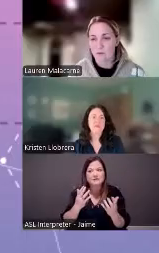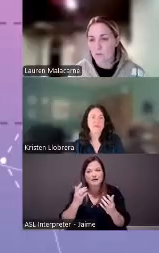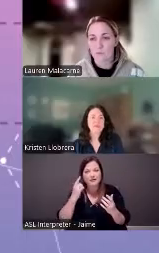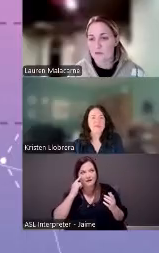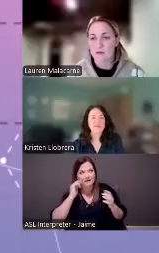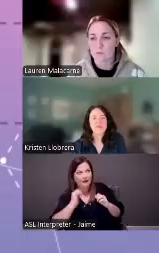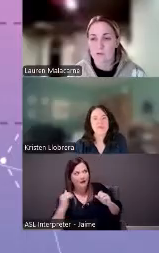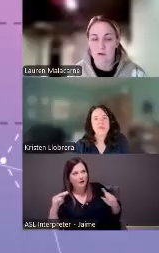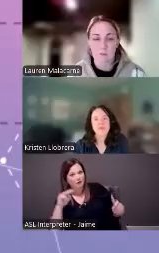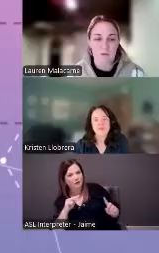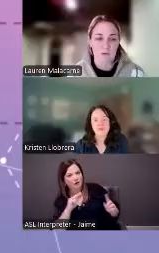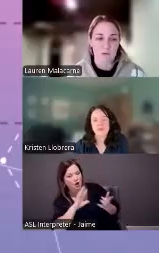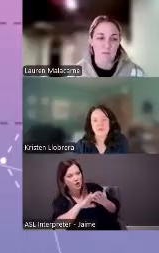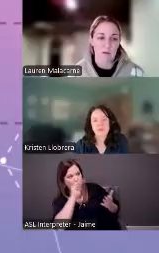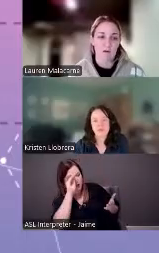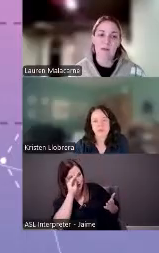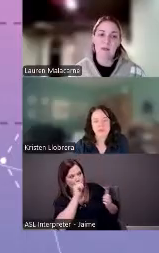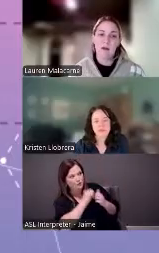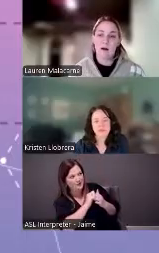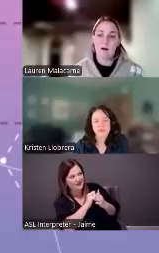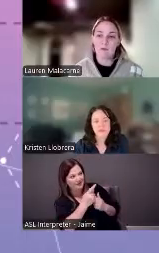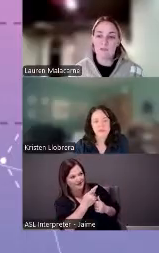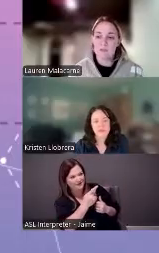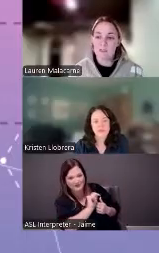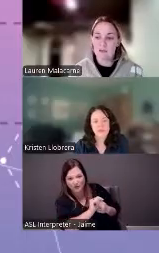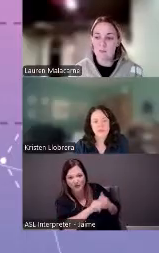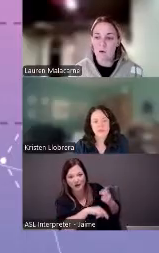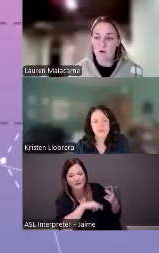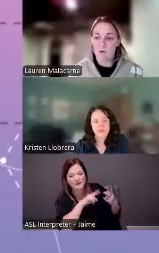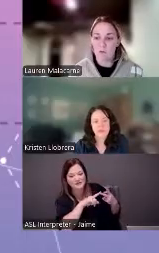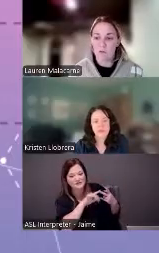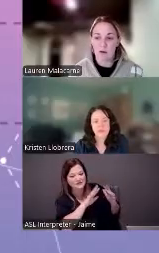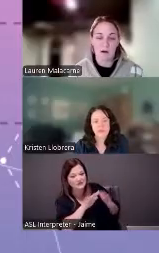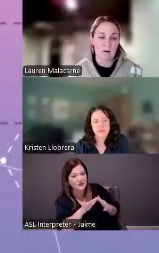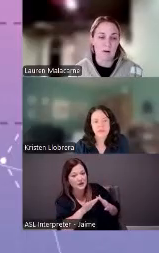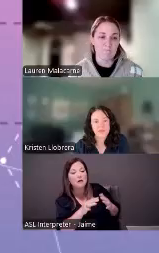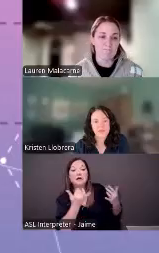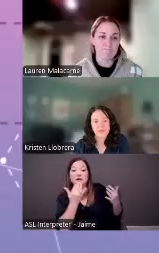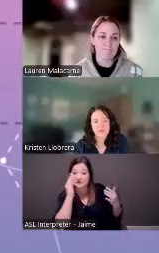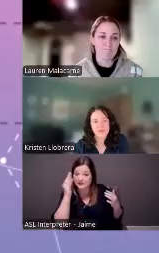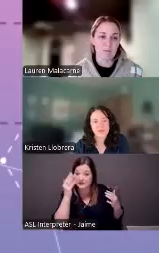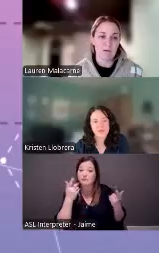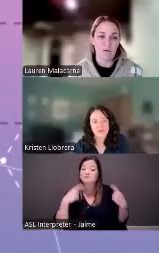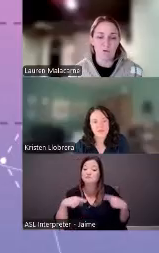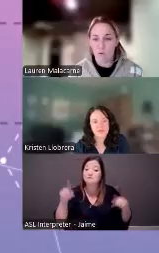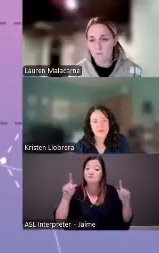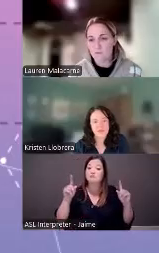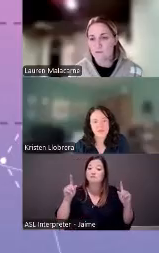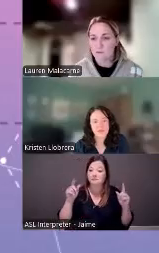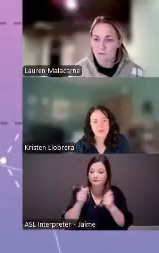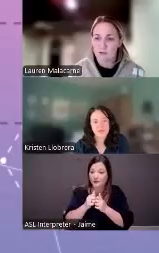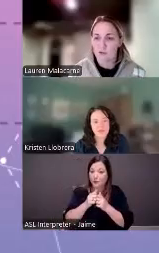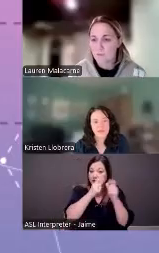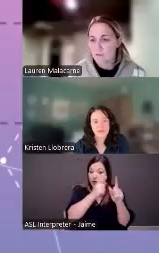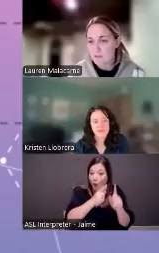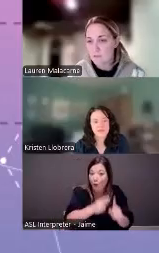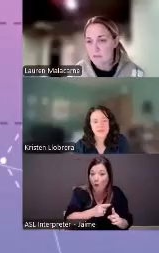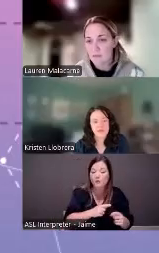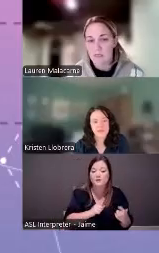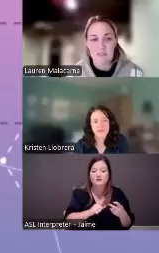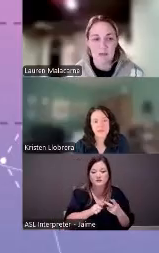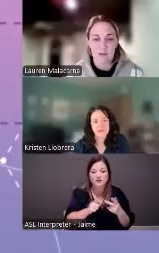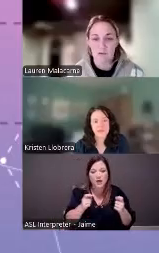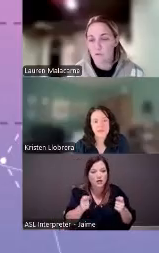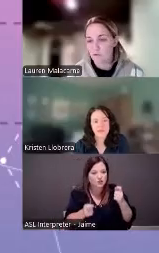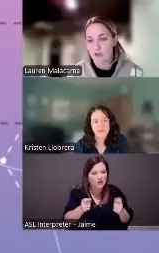in a clinical setting with therapists or something. We seemed to hit the mark with, the goals and different adjustments that somebody